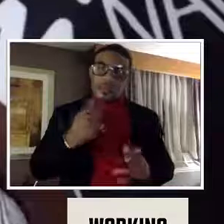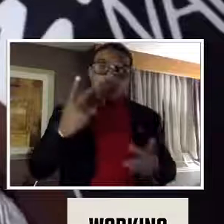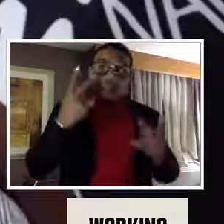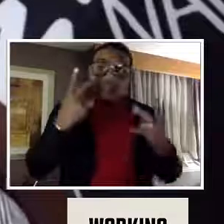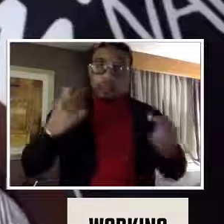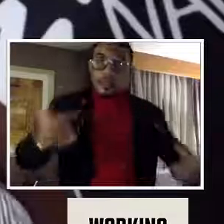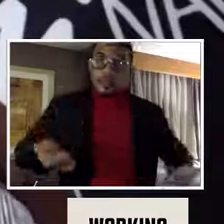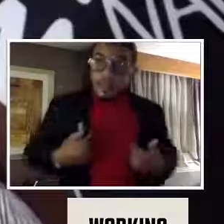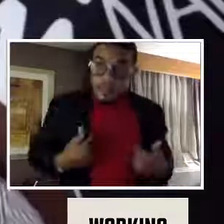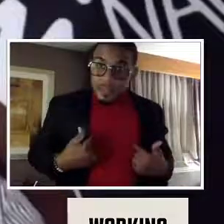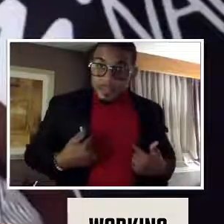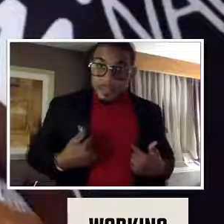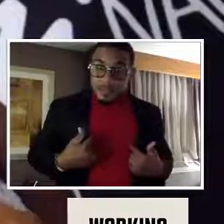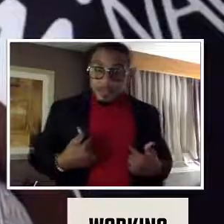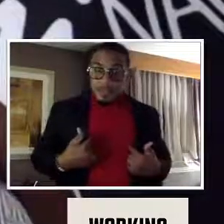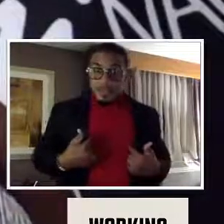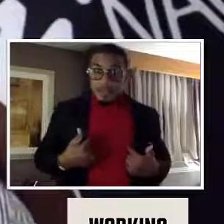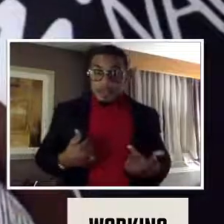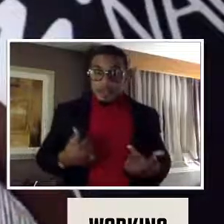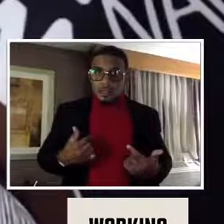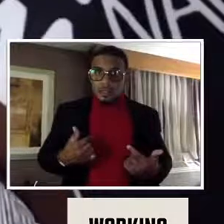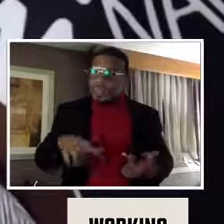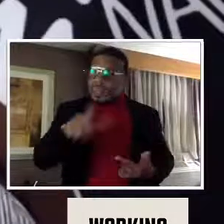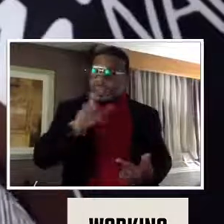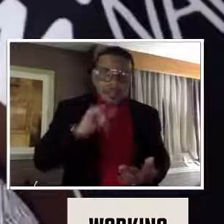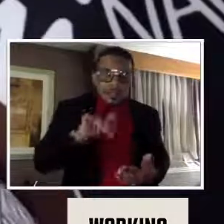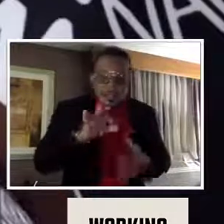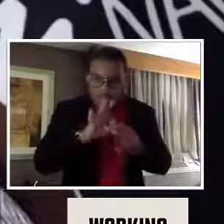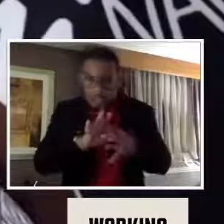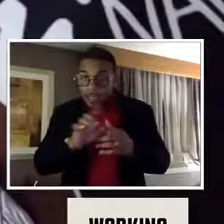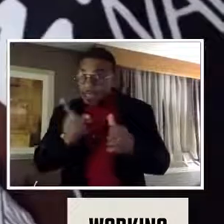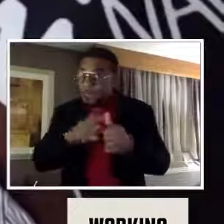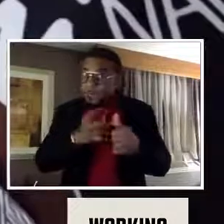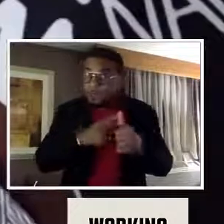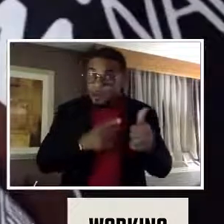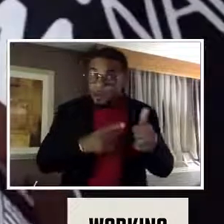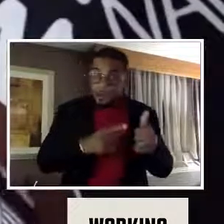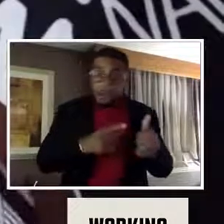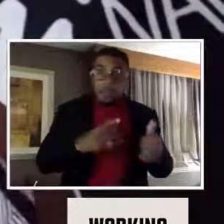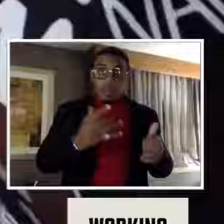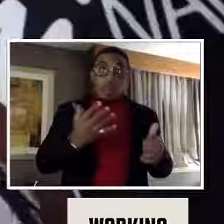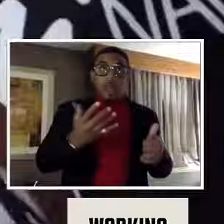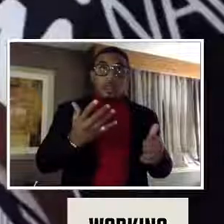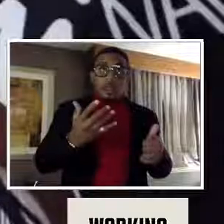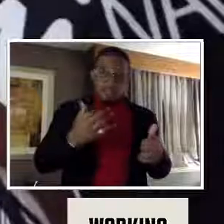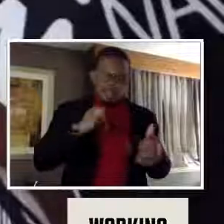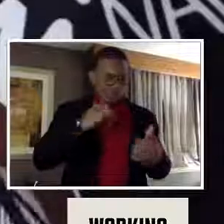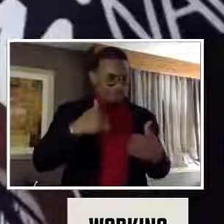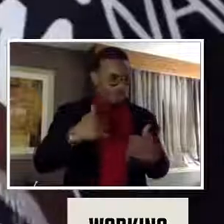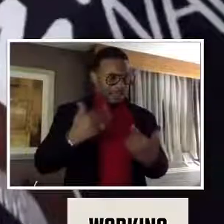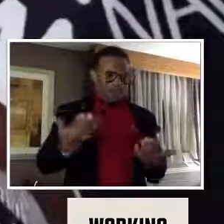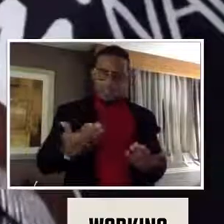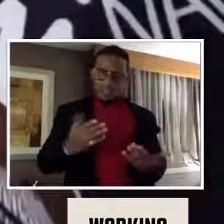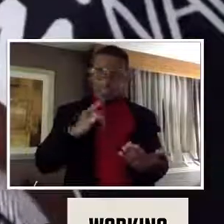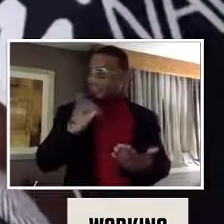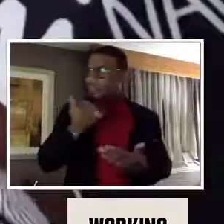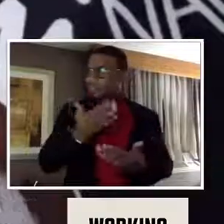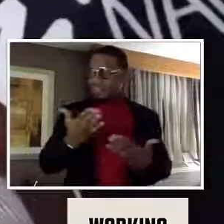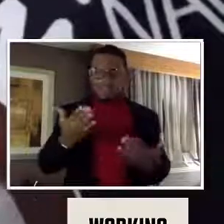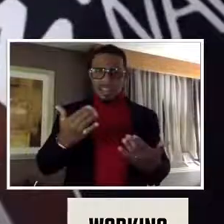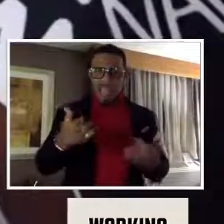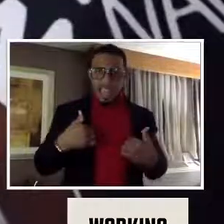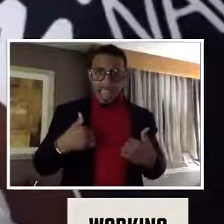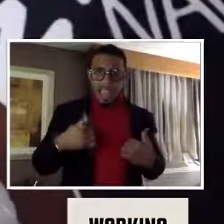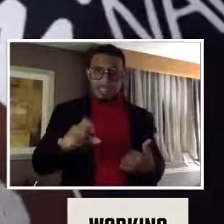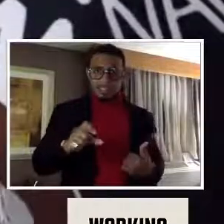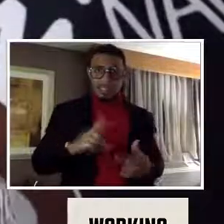saw me. So there had to be this connection first of, am I here? is there anything that